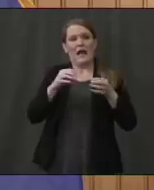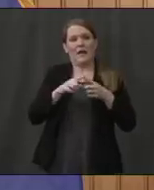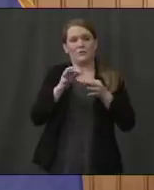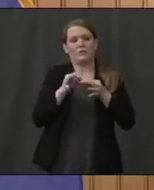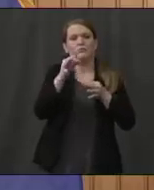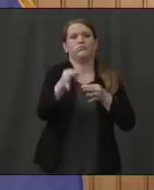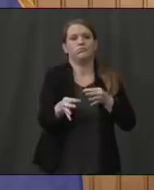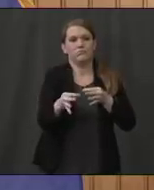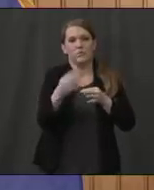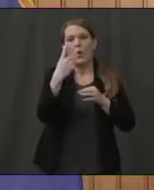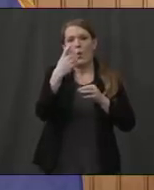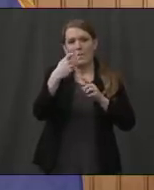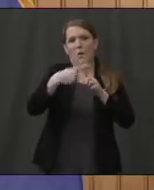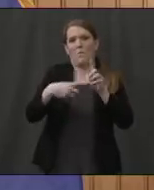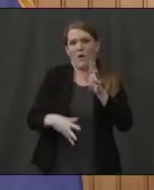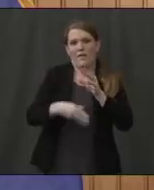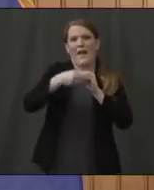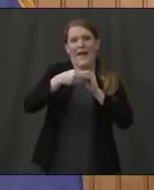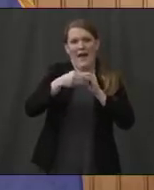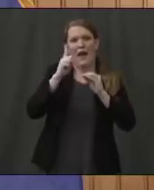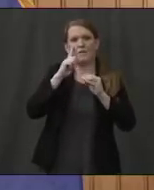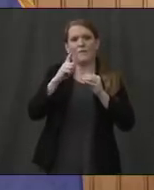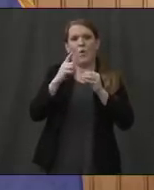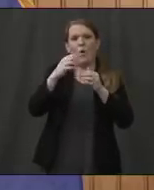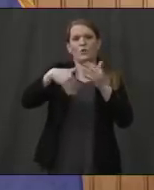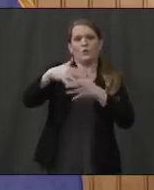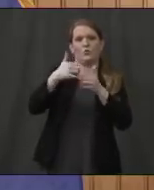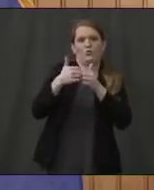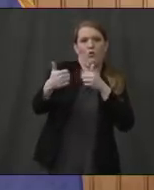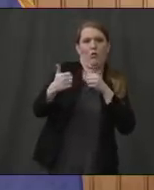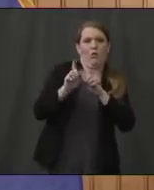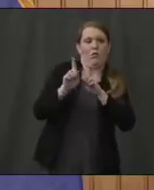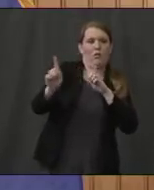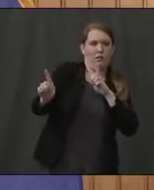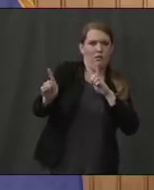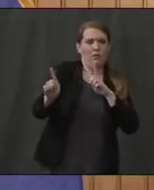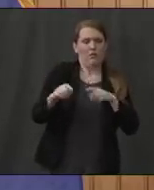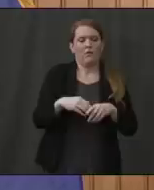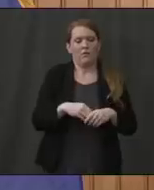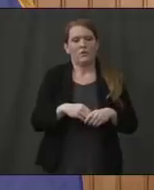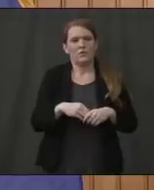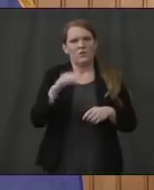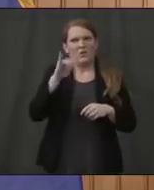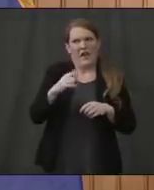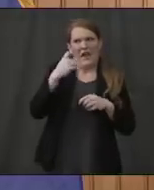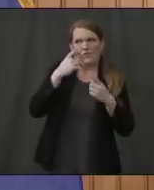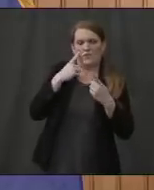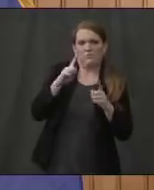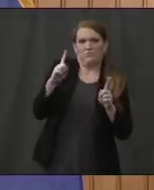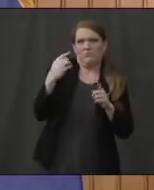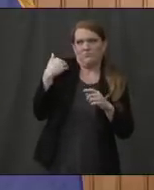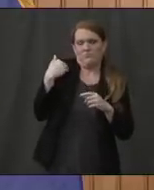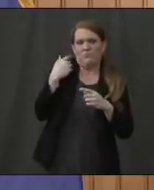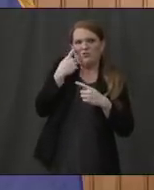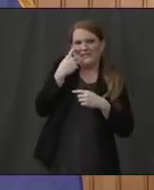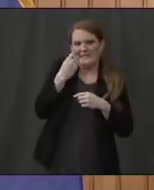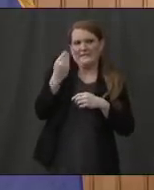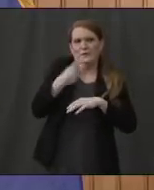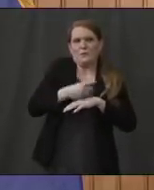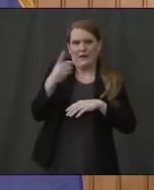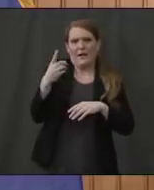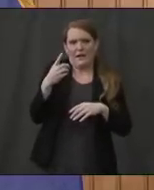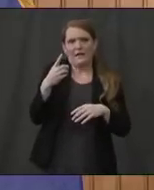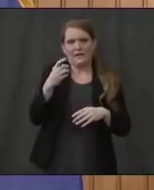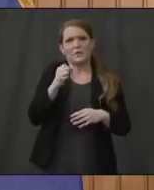procedures. That contradicted some of the language that had come out of the White House over the last few days, and it's so important that we speak with